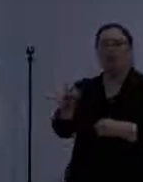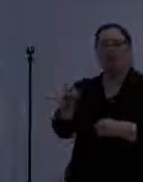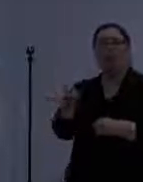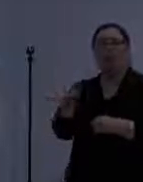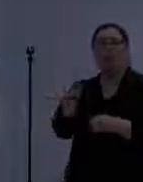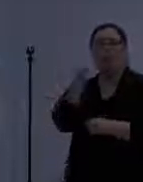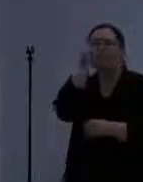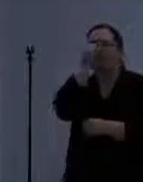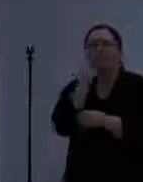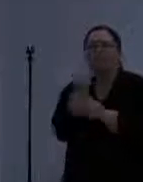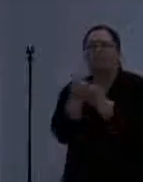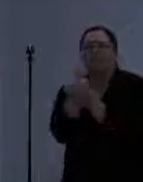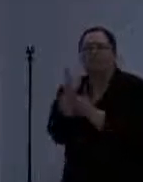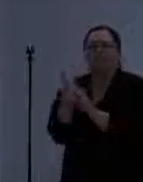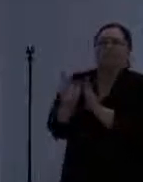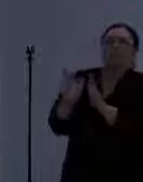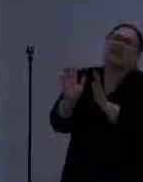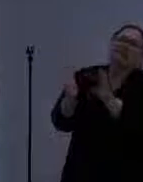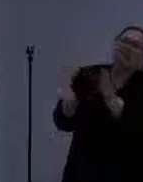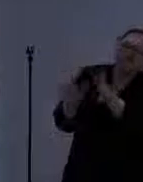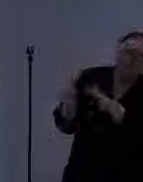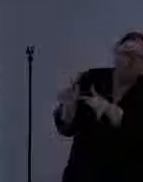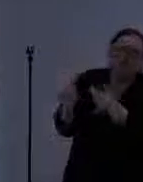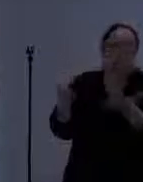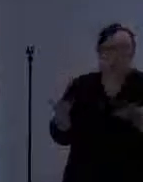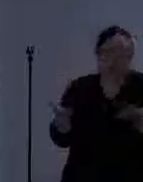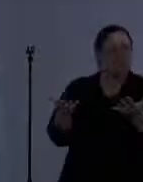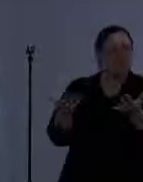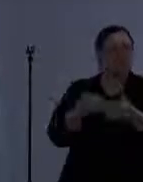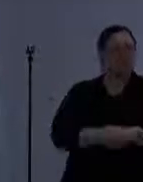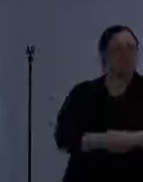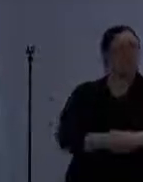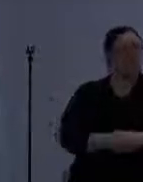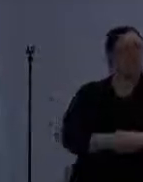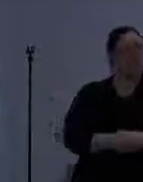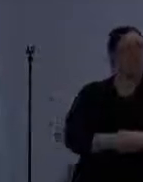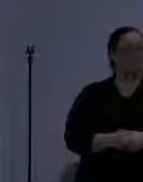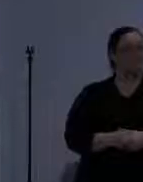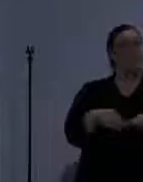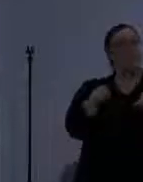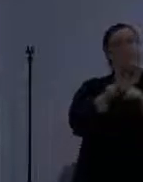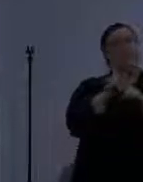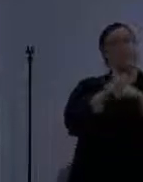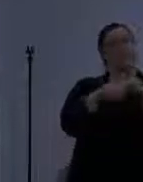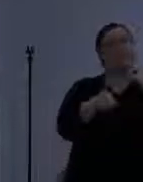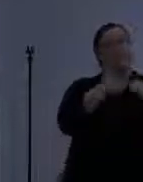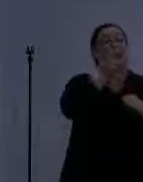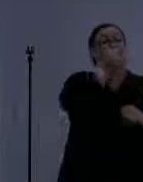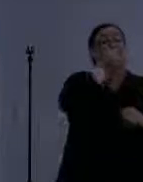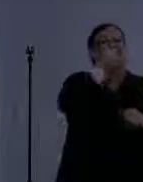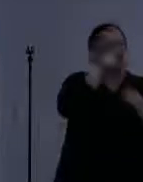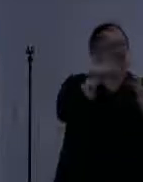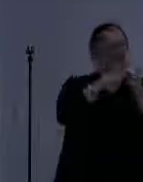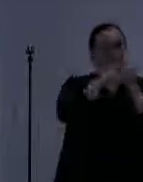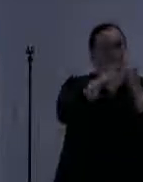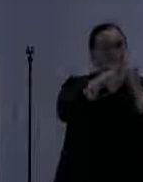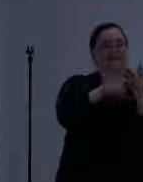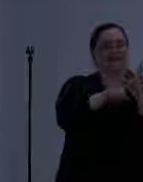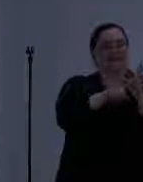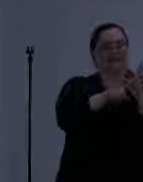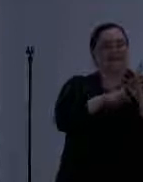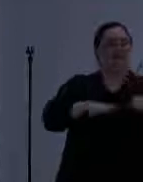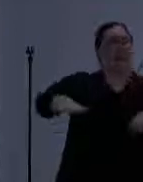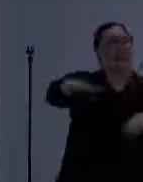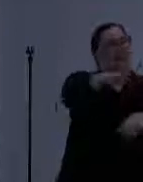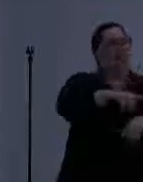The framework also has a presumption of capacity. So it starts with that presumption that all people with disability